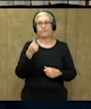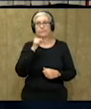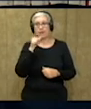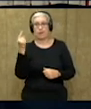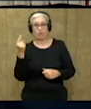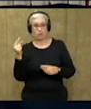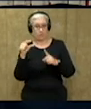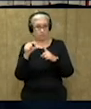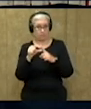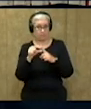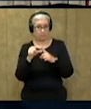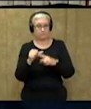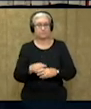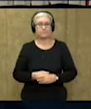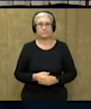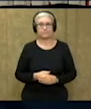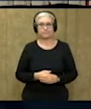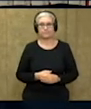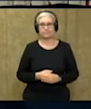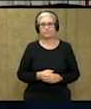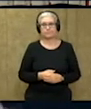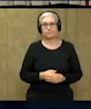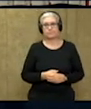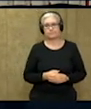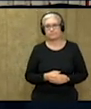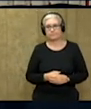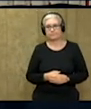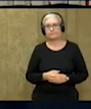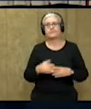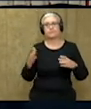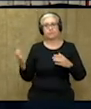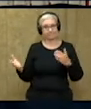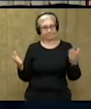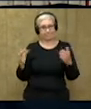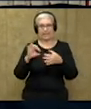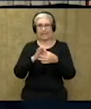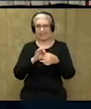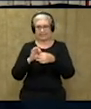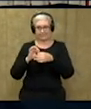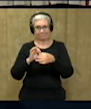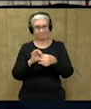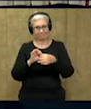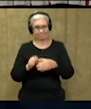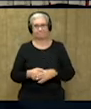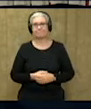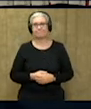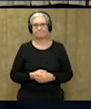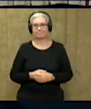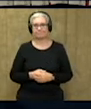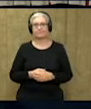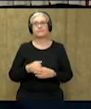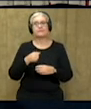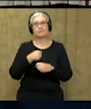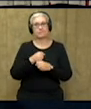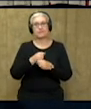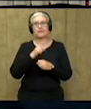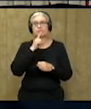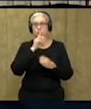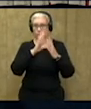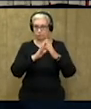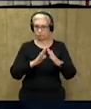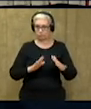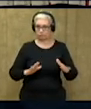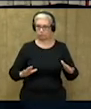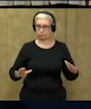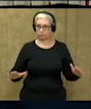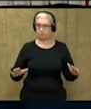what our body is saying as well. So it all goes hand in hand with the steps in resolving conflict, making sure you're calm,